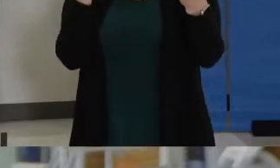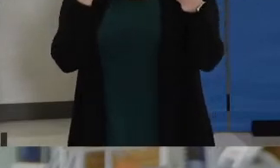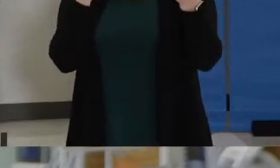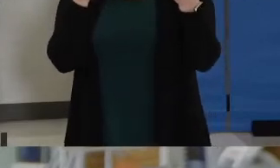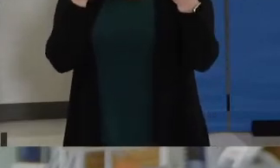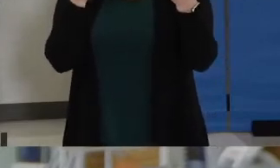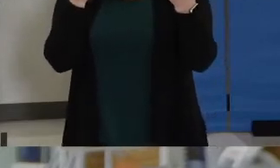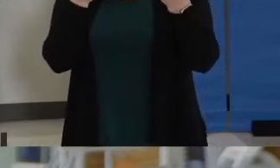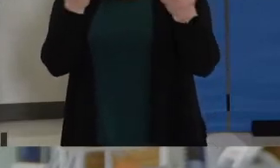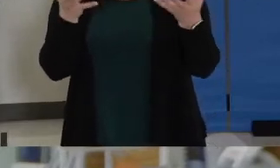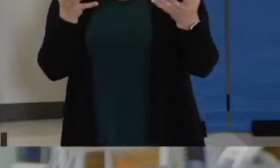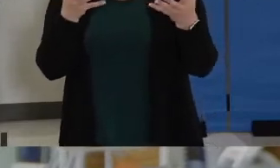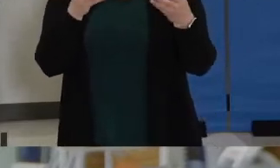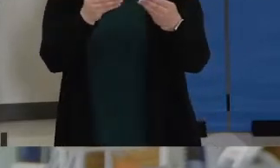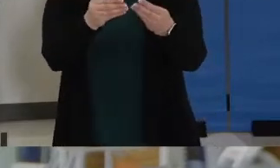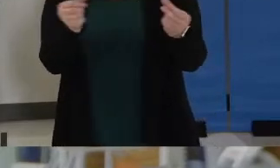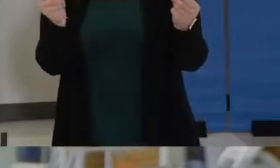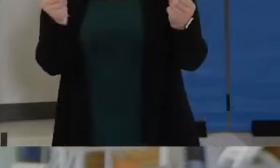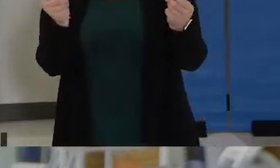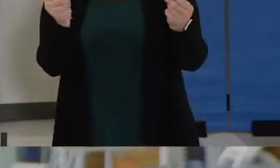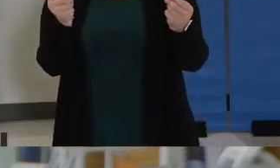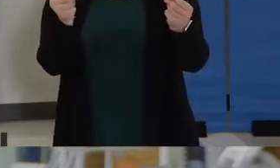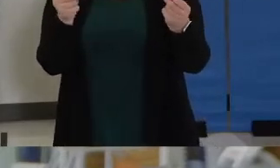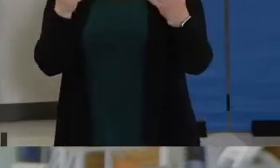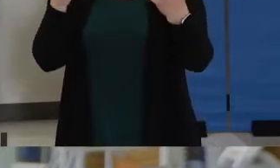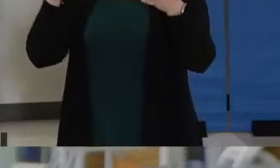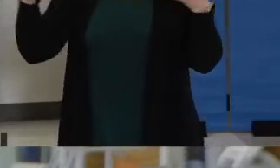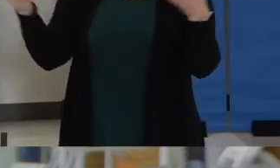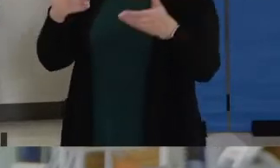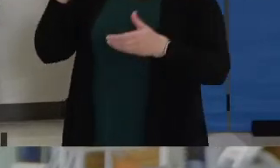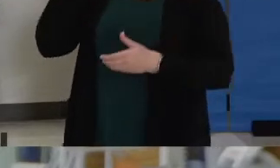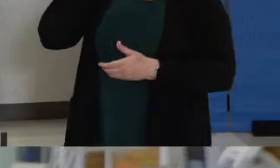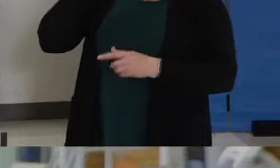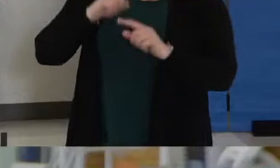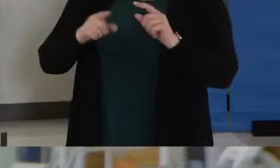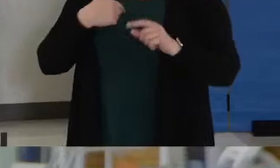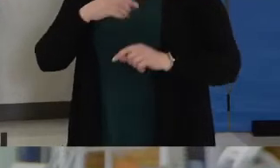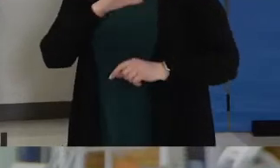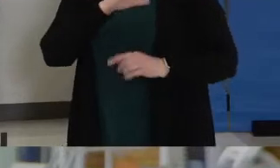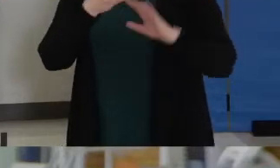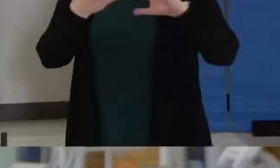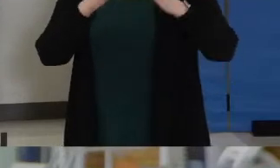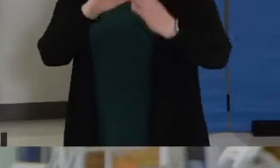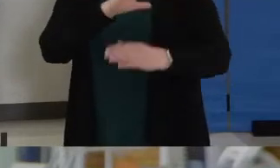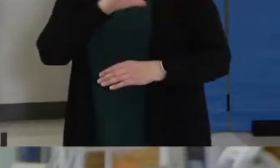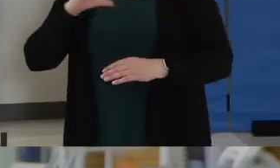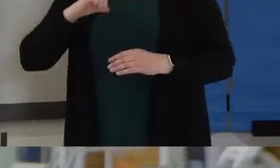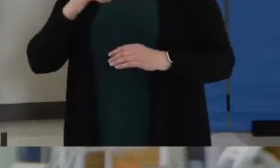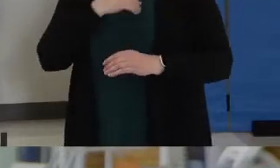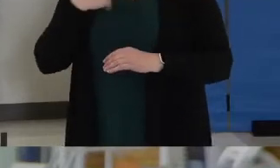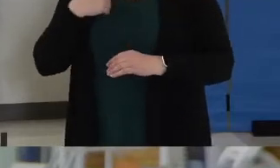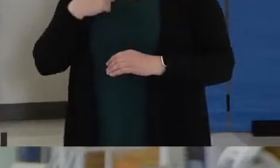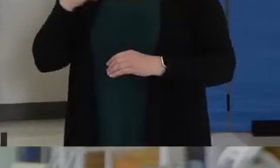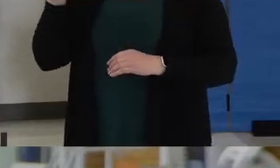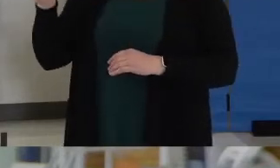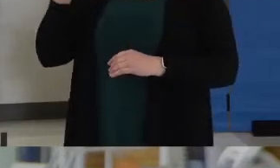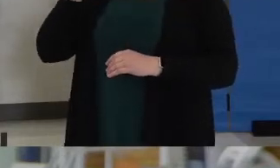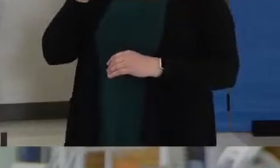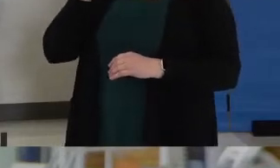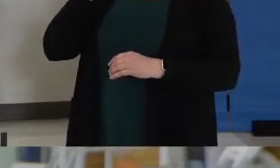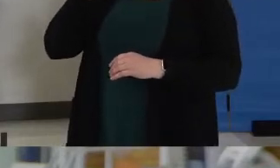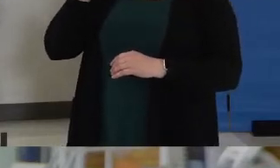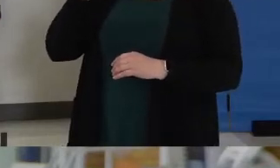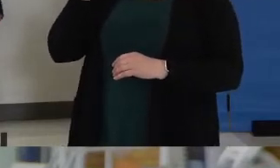as I introduce Governor Gavin Newsom, one thing I want to say. I was a city council member. I was acting mayor. He was mayor of San Francisco. I met